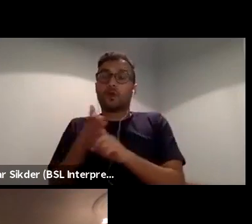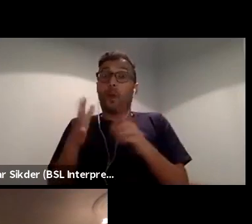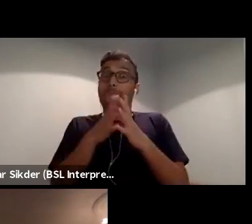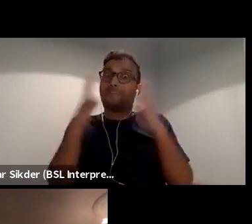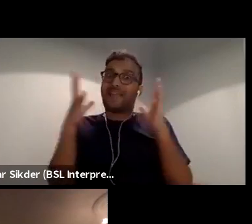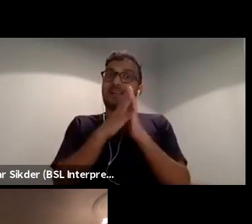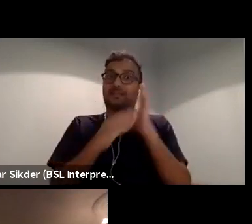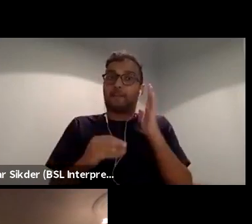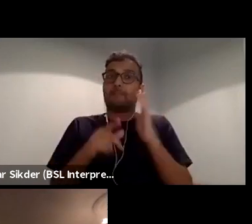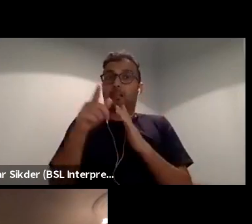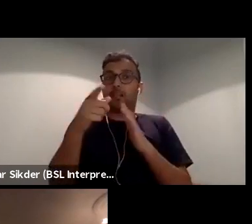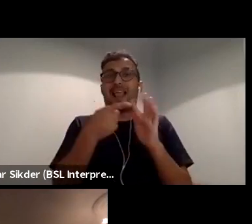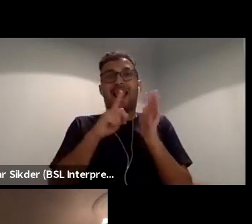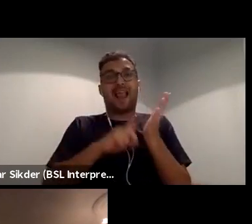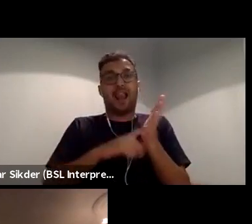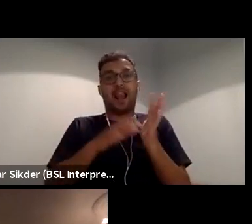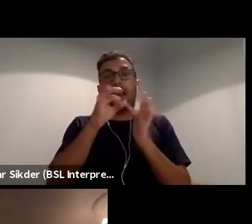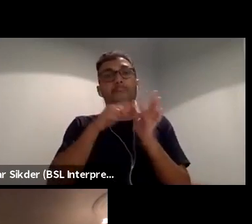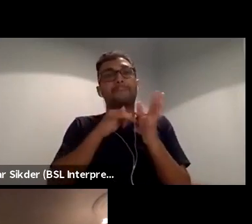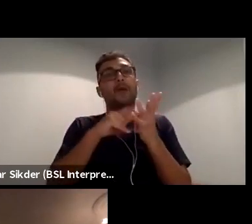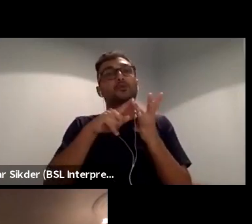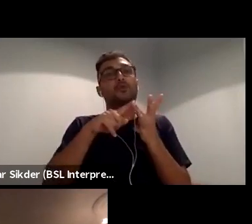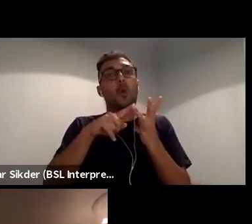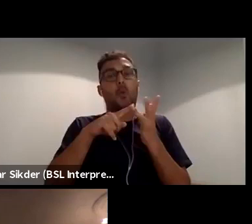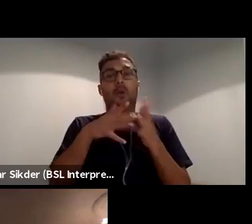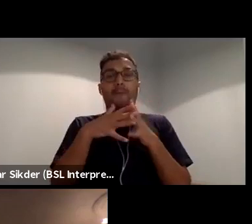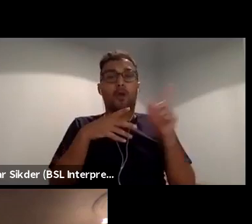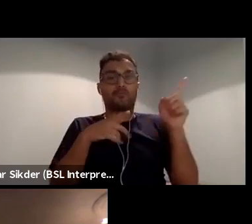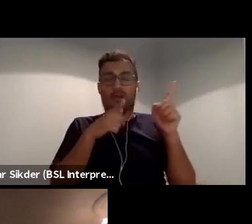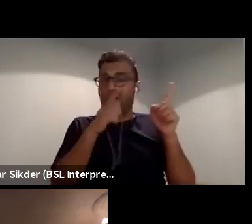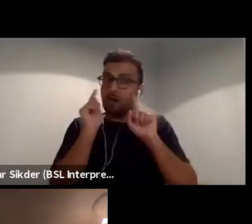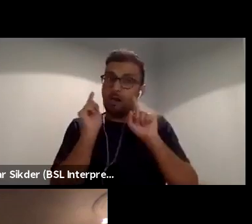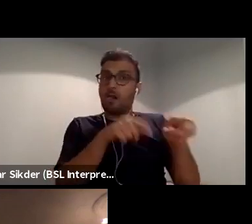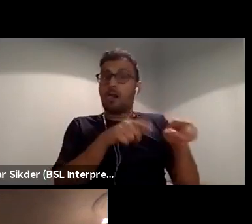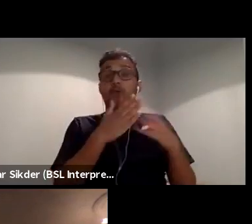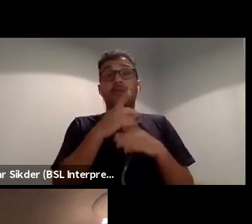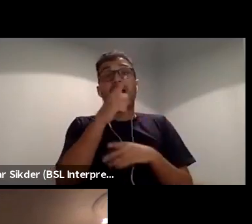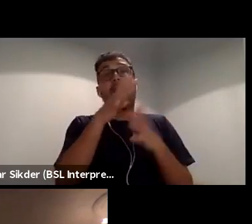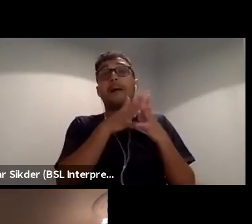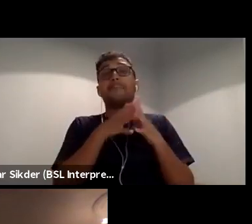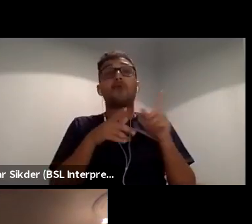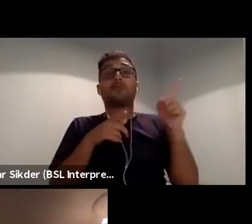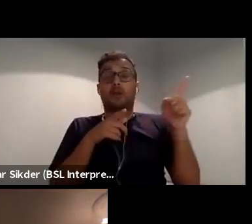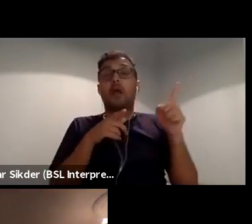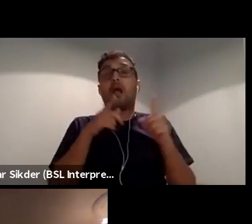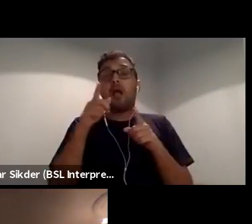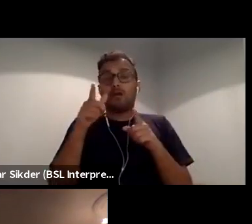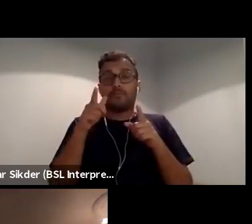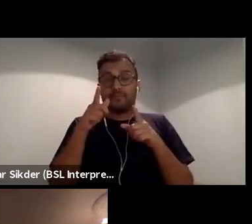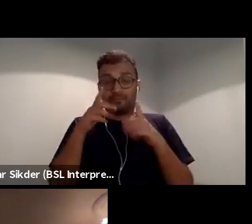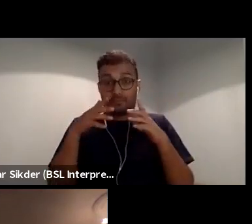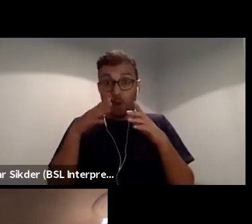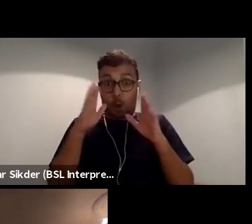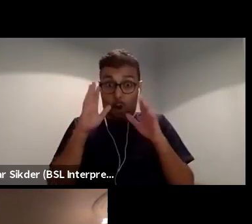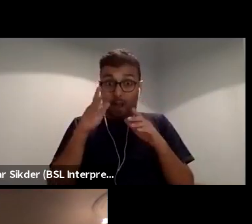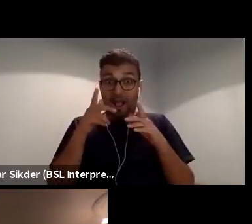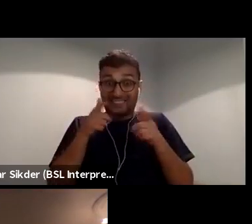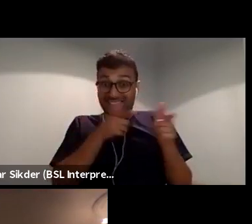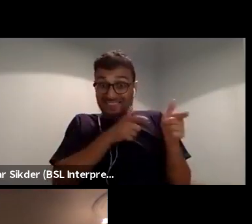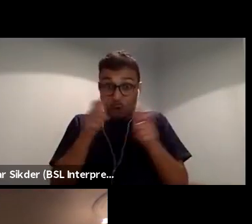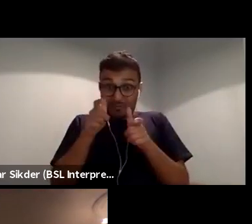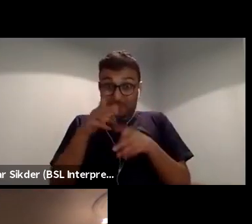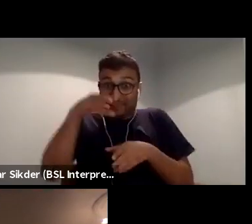changed, but for years there wasn't an offense of domestic terrorism in America. So even when you had white supremacists commit these sort of